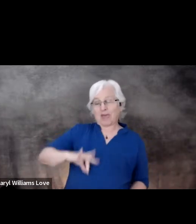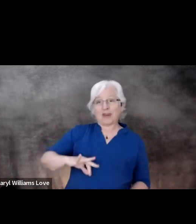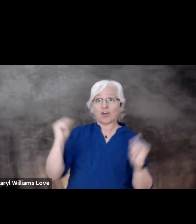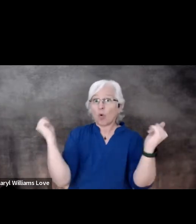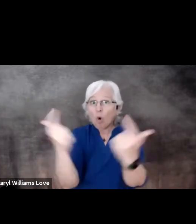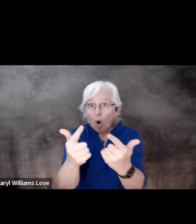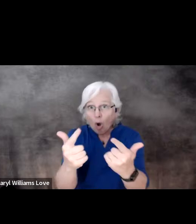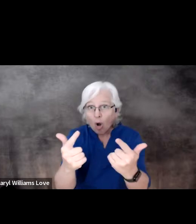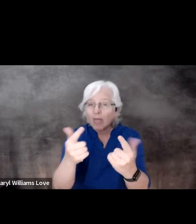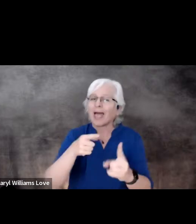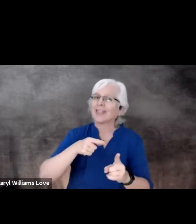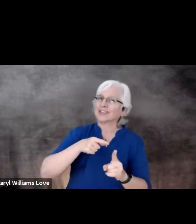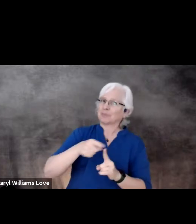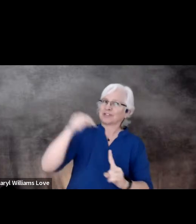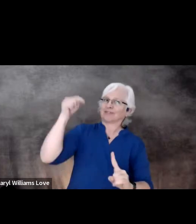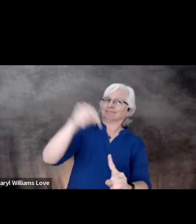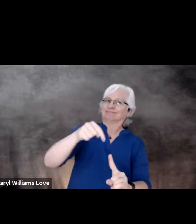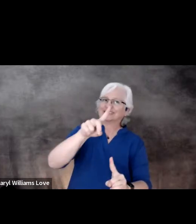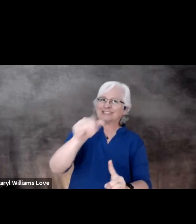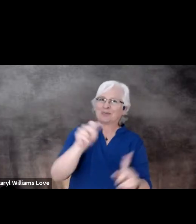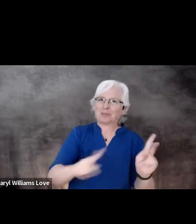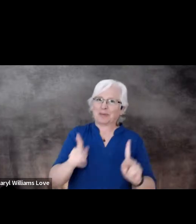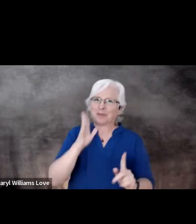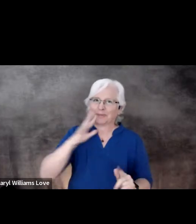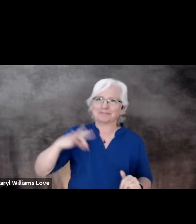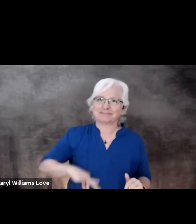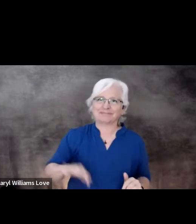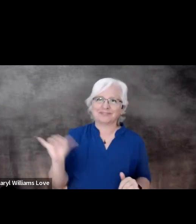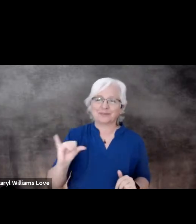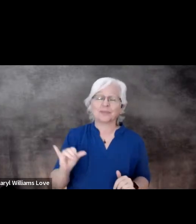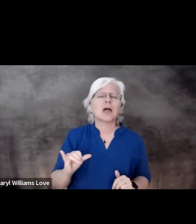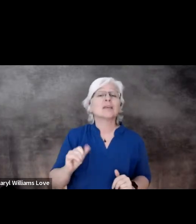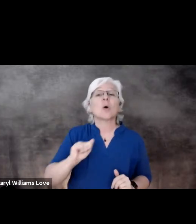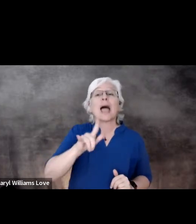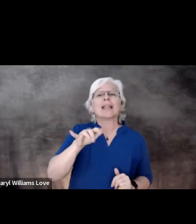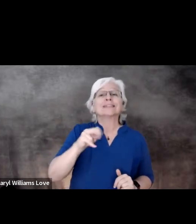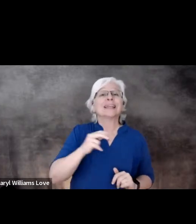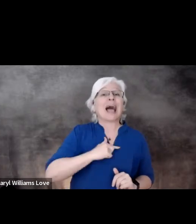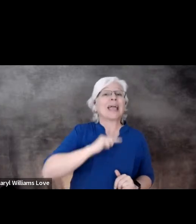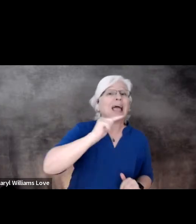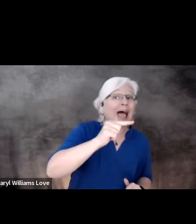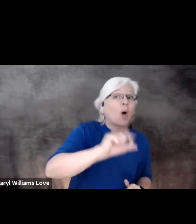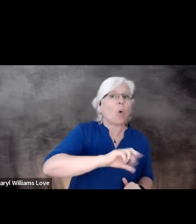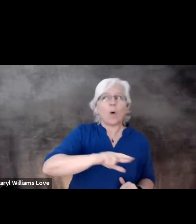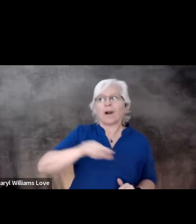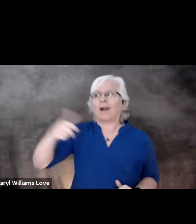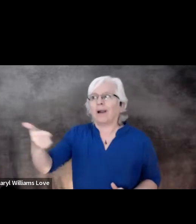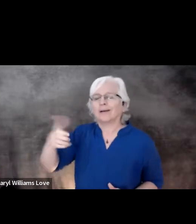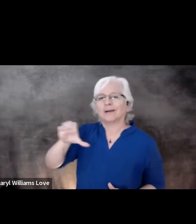people. And so, Allison, I can turn it back to you, or I can turn it over to CDT.